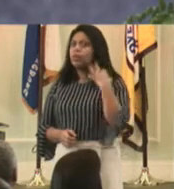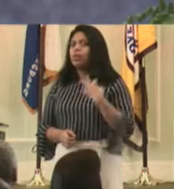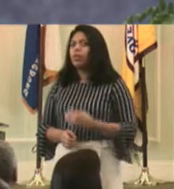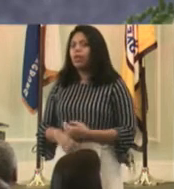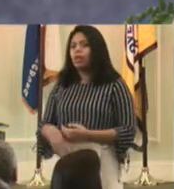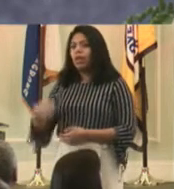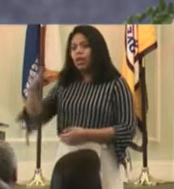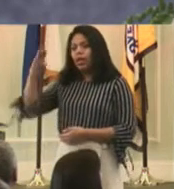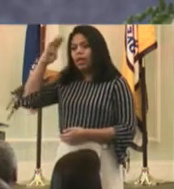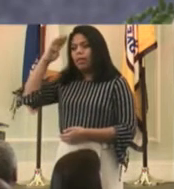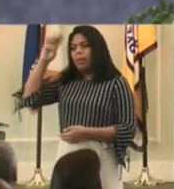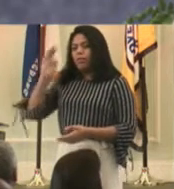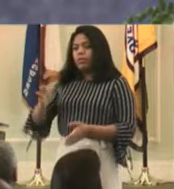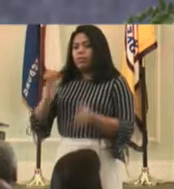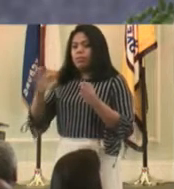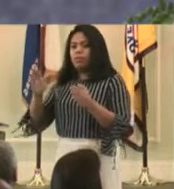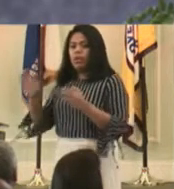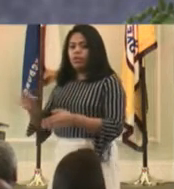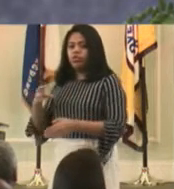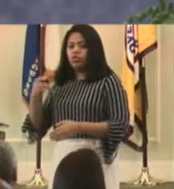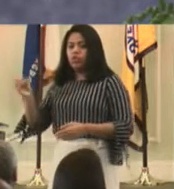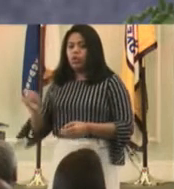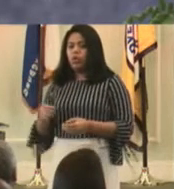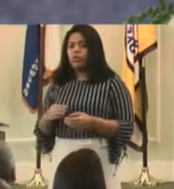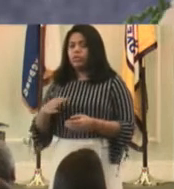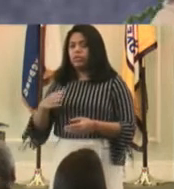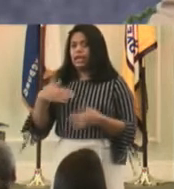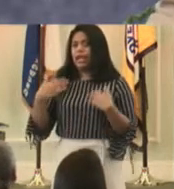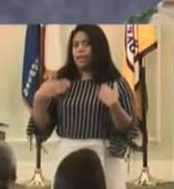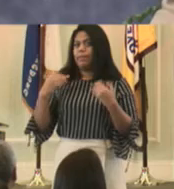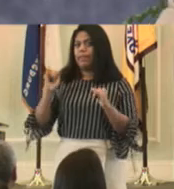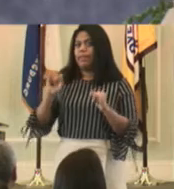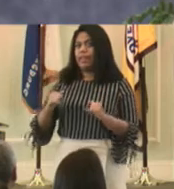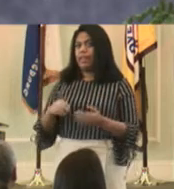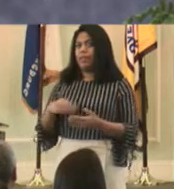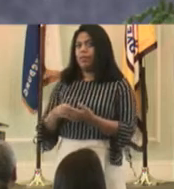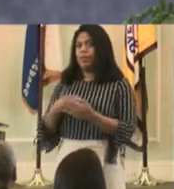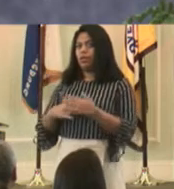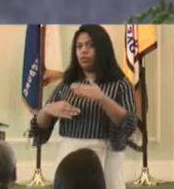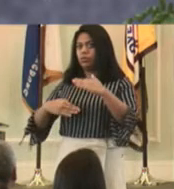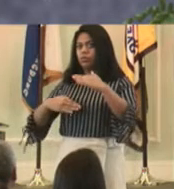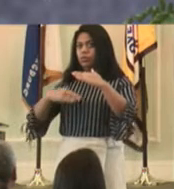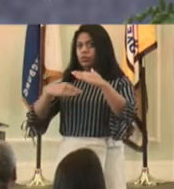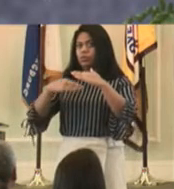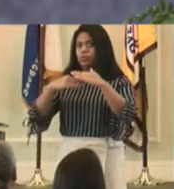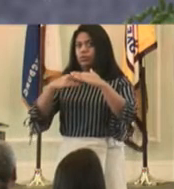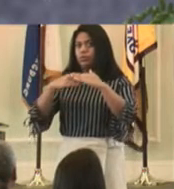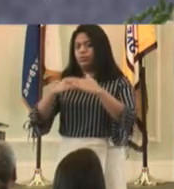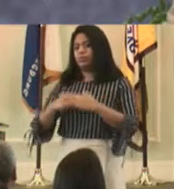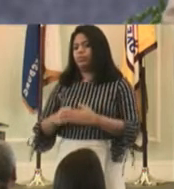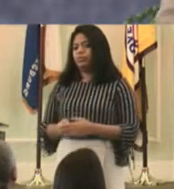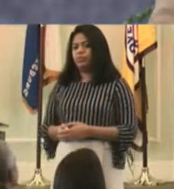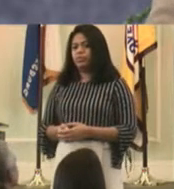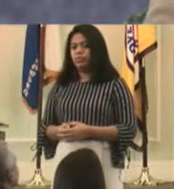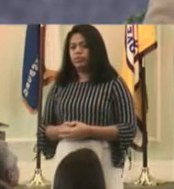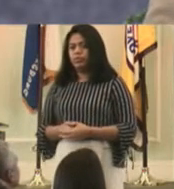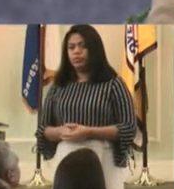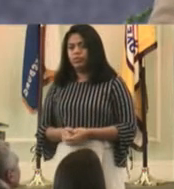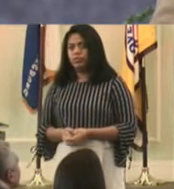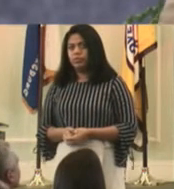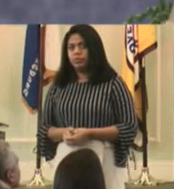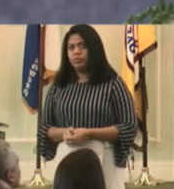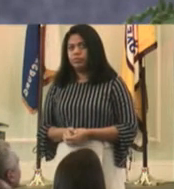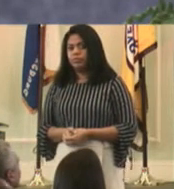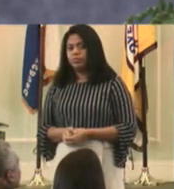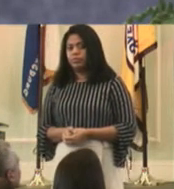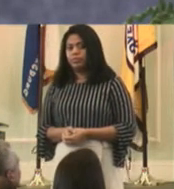for Oshkosh. I'm so glad to see that line moving up. I was thinking to myself a couple weeks ago, I said, is that still down at zero? Is that a mistake? So praise God.